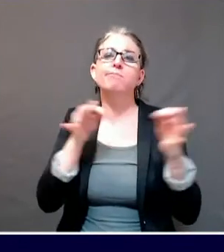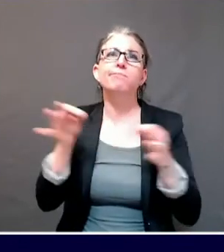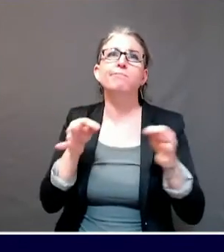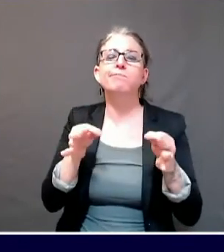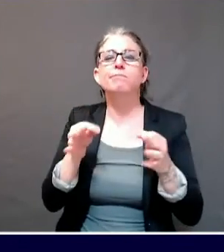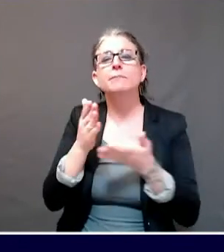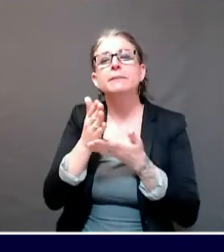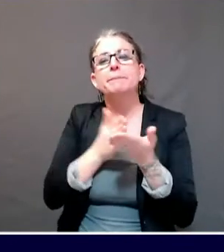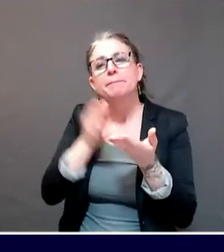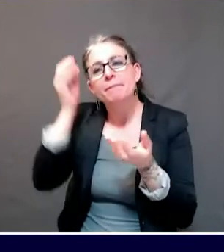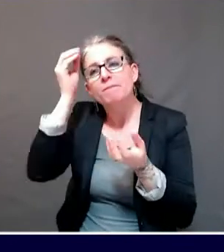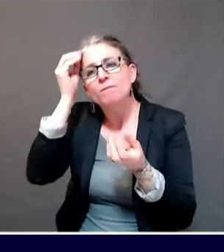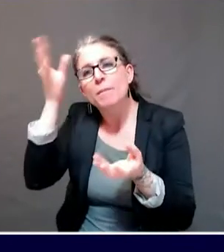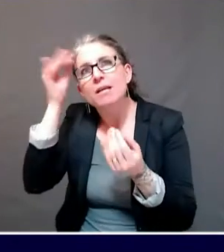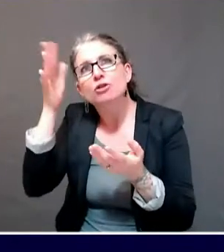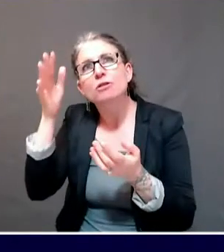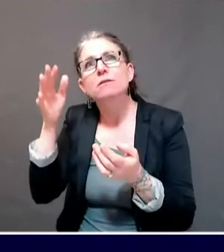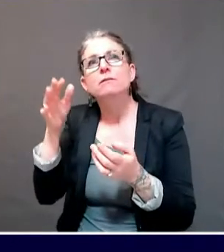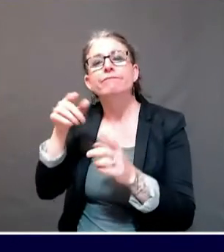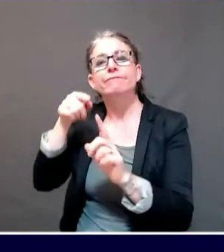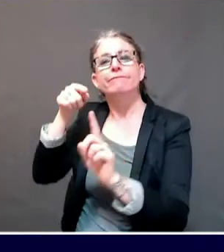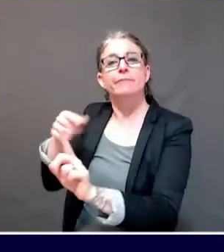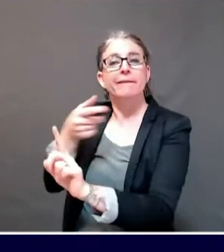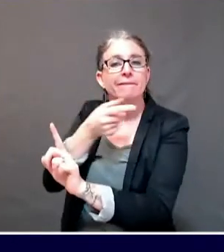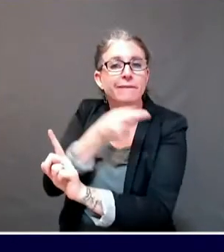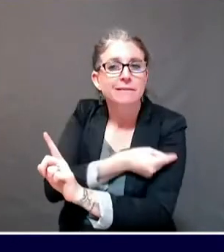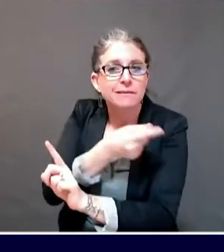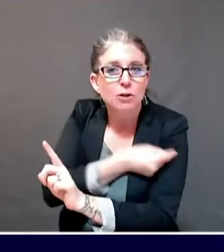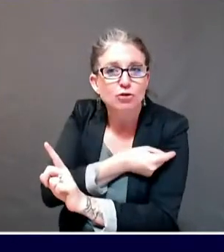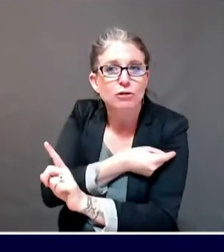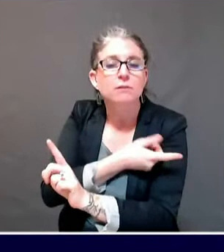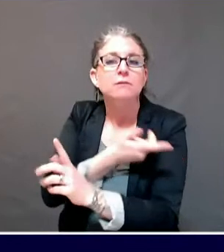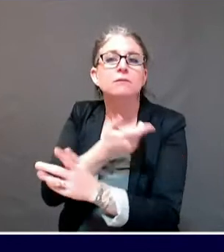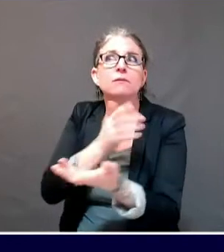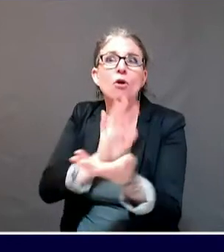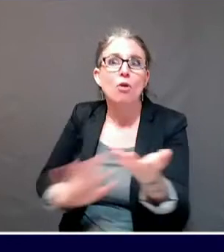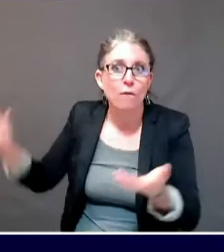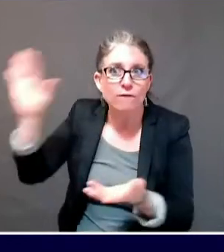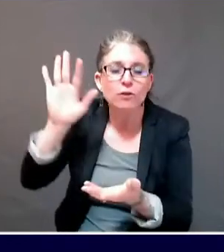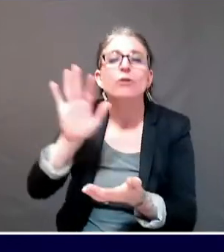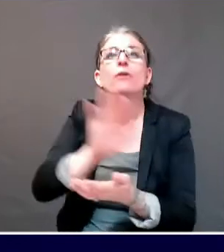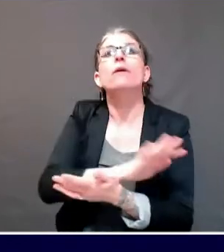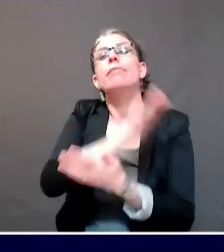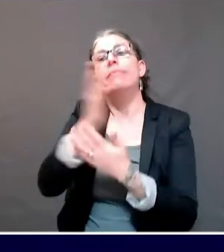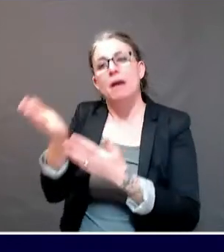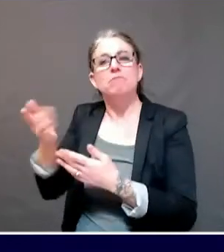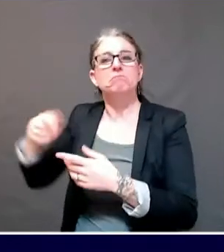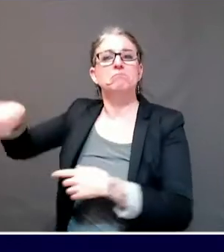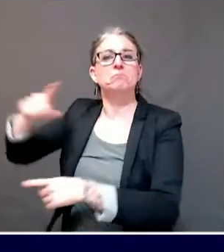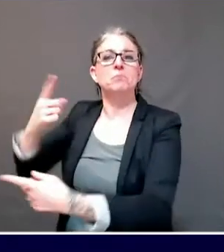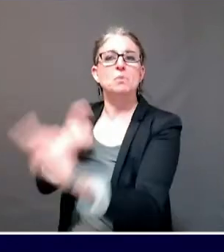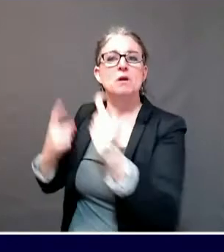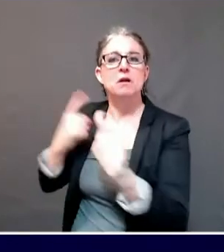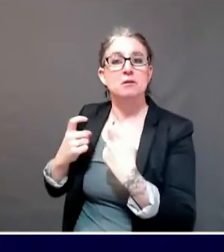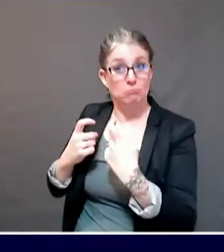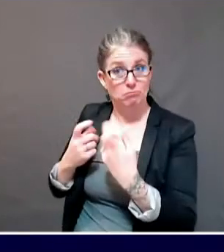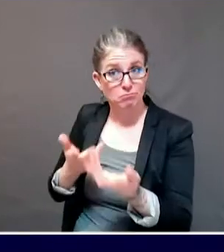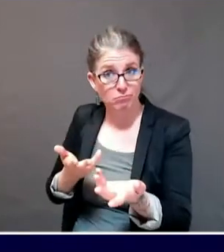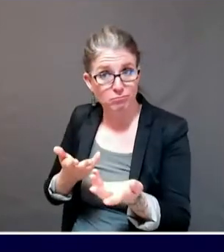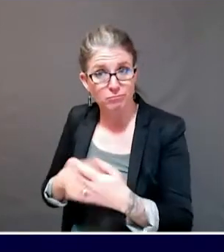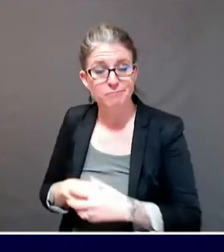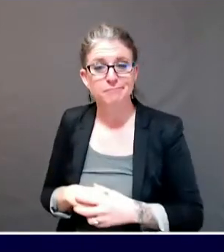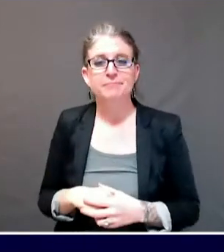like vaccinations across the state before turning things over to our colleagues in the media. And I begin this